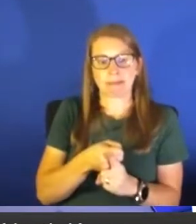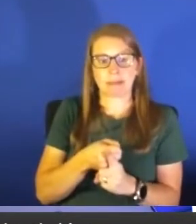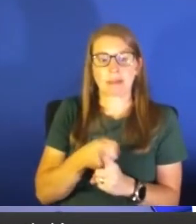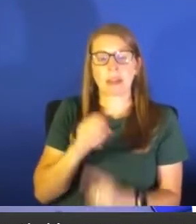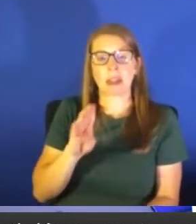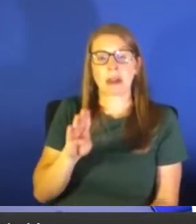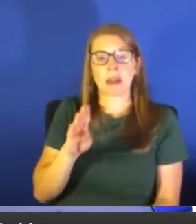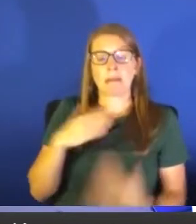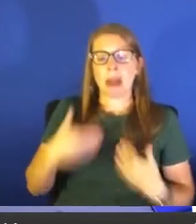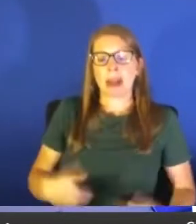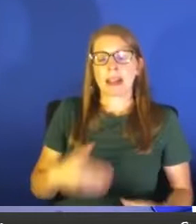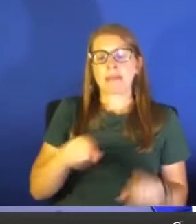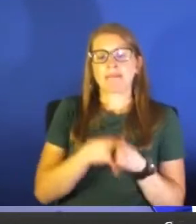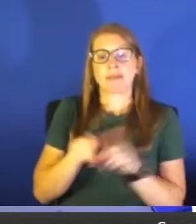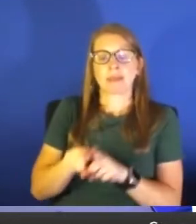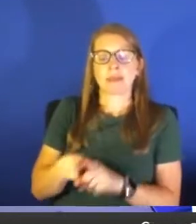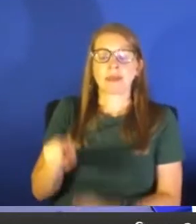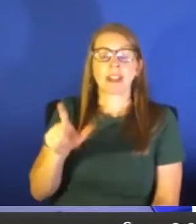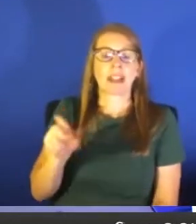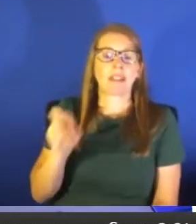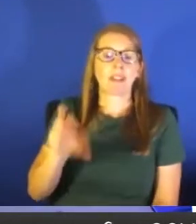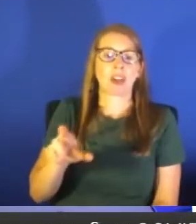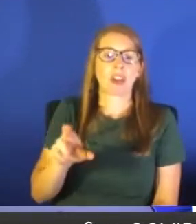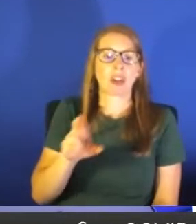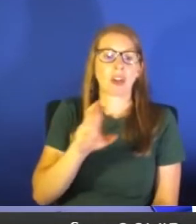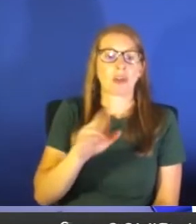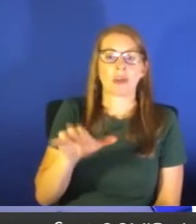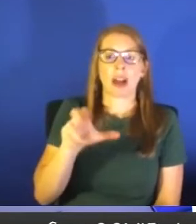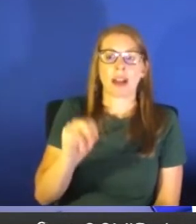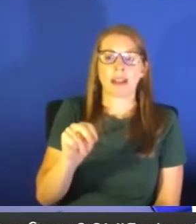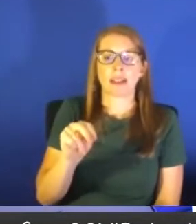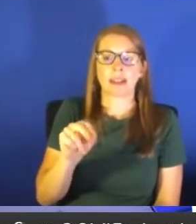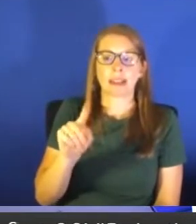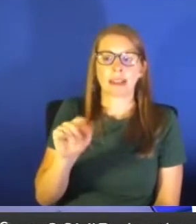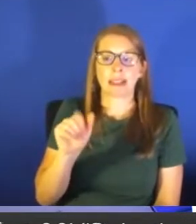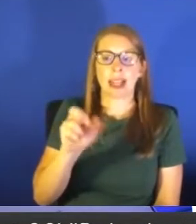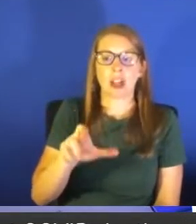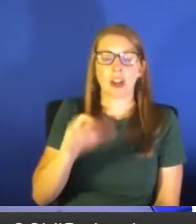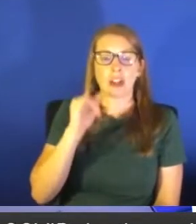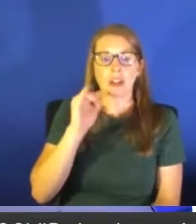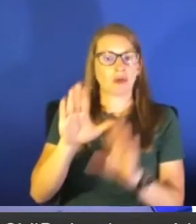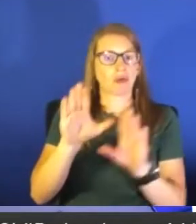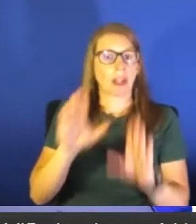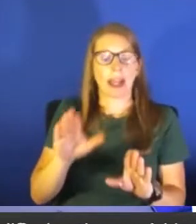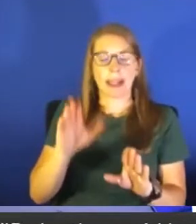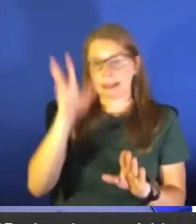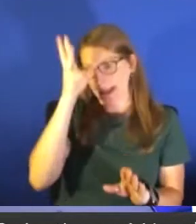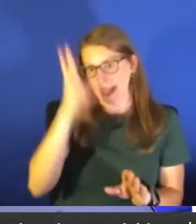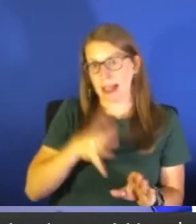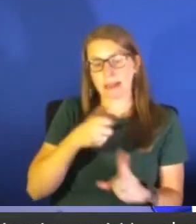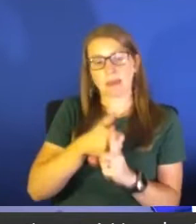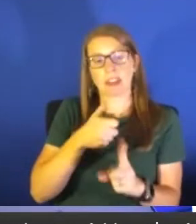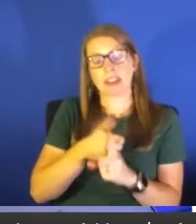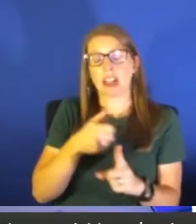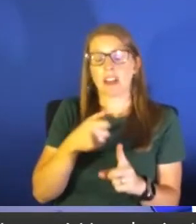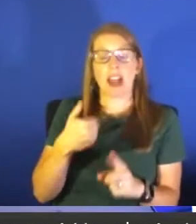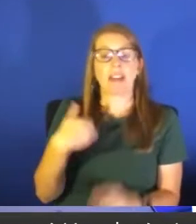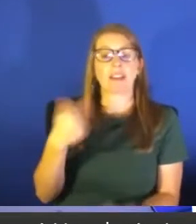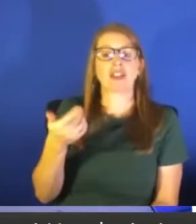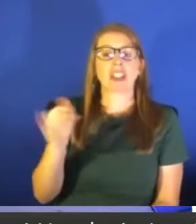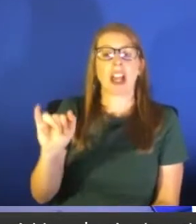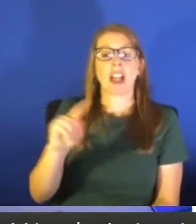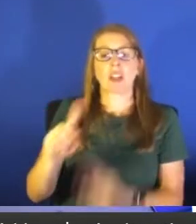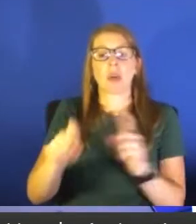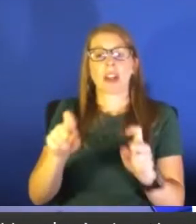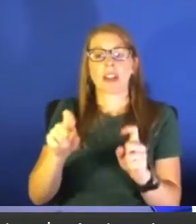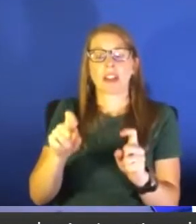Taylor, Medical Director of Liver Transplantation. He's a great guy if you've got any GI questions. He can probably answer those beyond